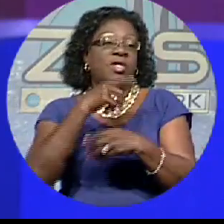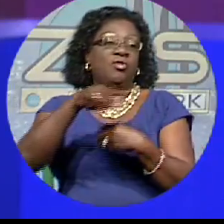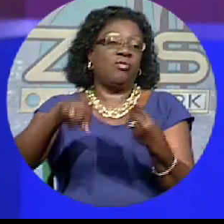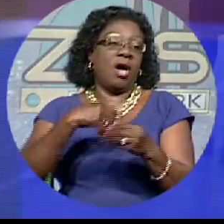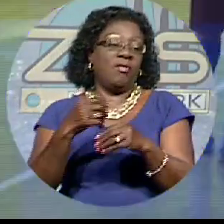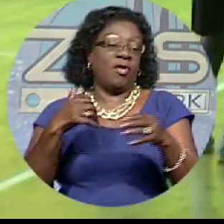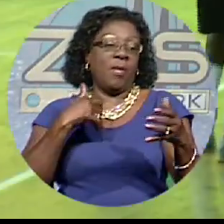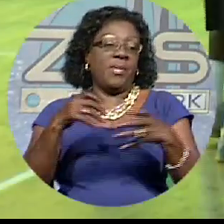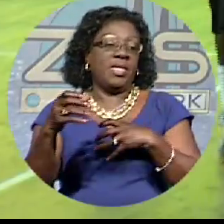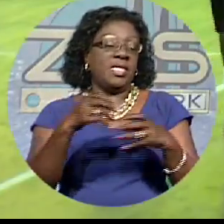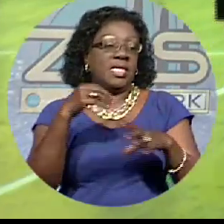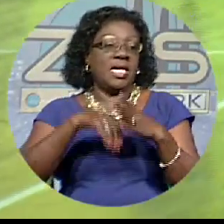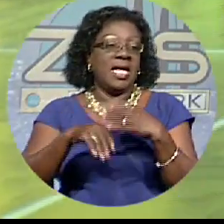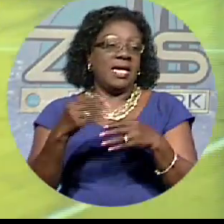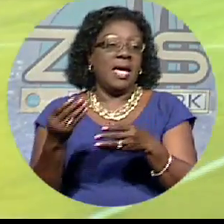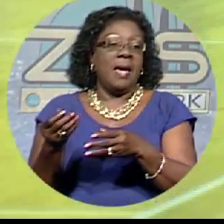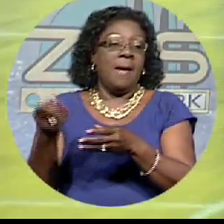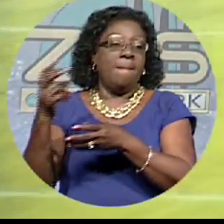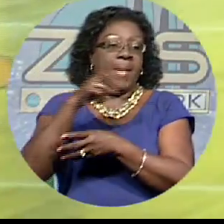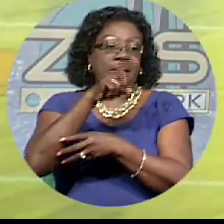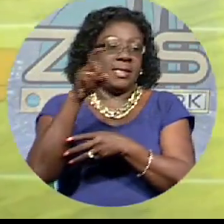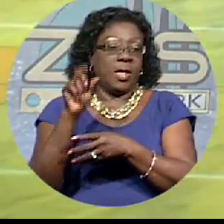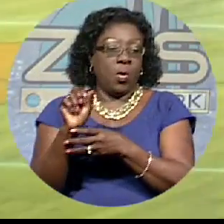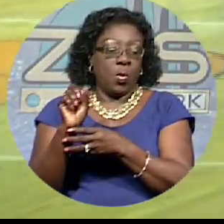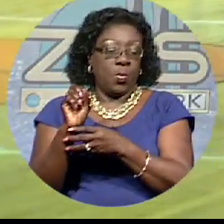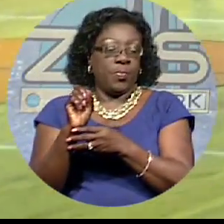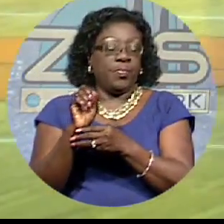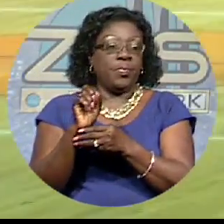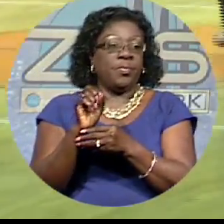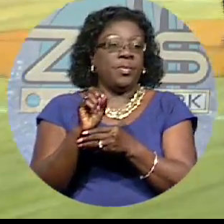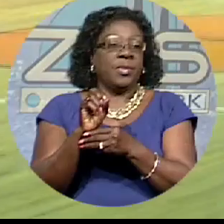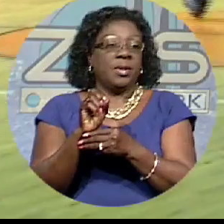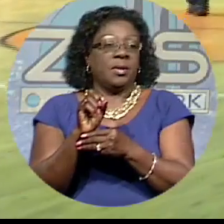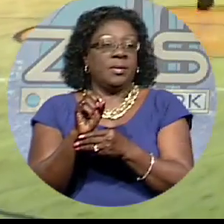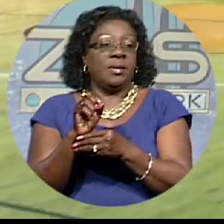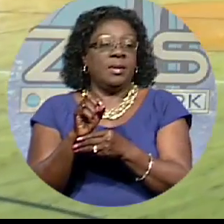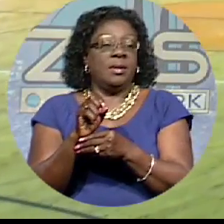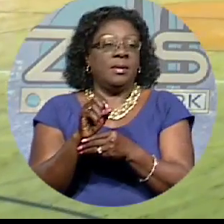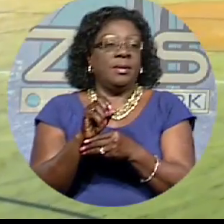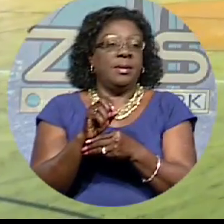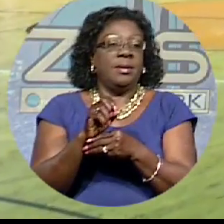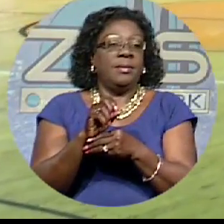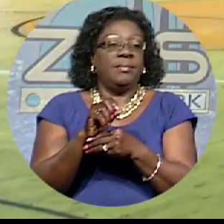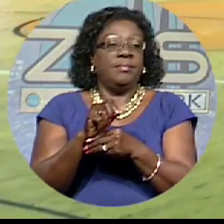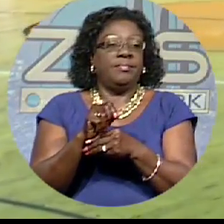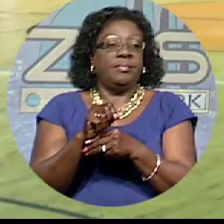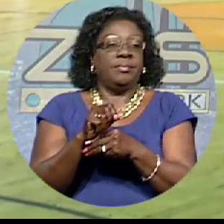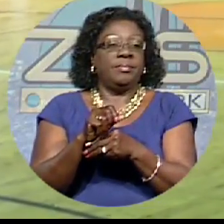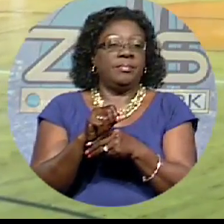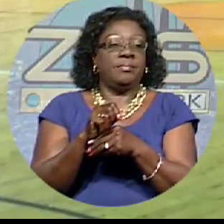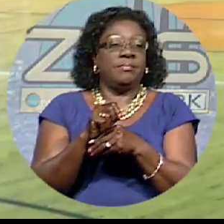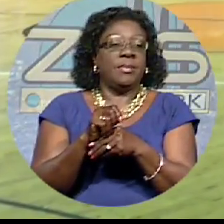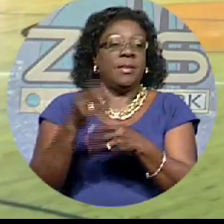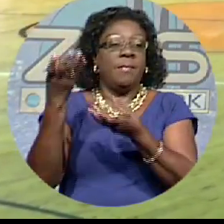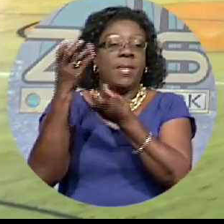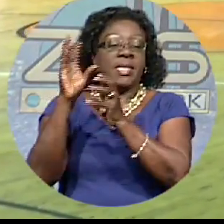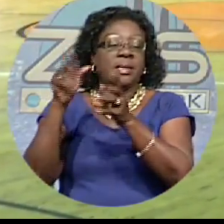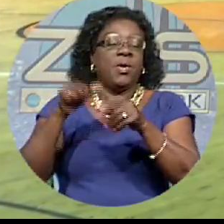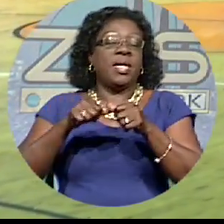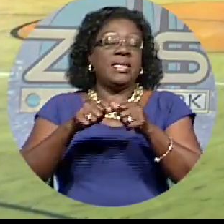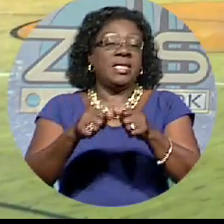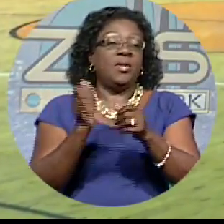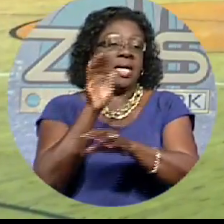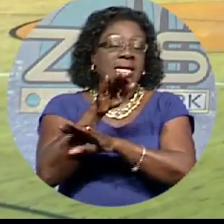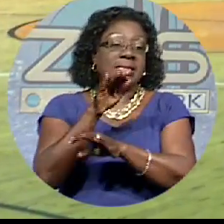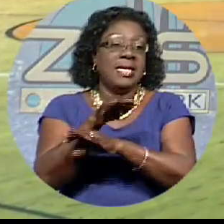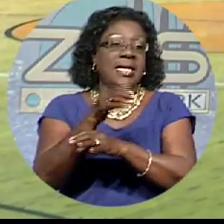in Mexico. Play in the New Providence Basketball Association continued last evening at the AF Atlee Gym. Pulling off the nail-biter in the game that left fans on